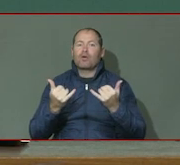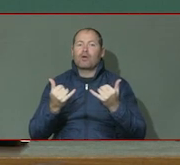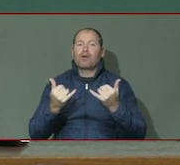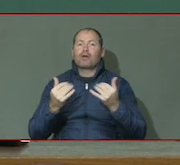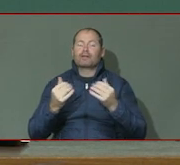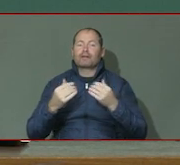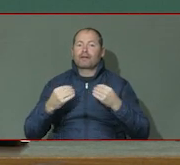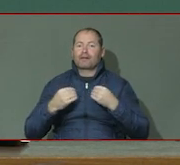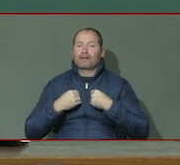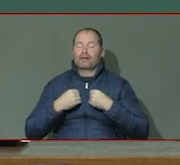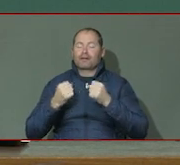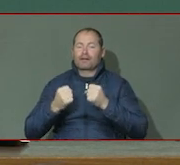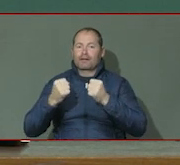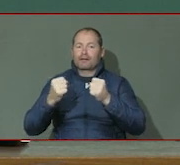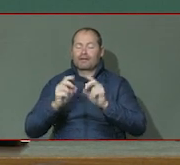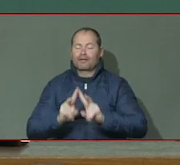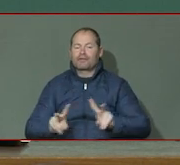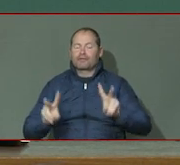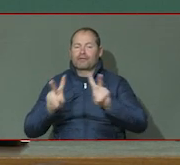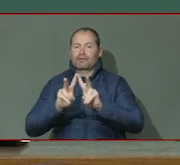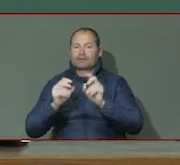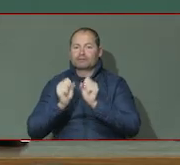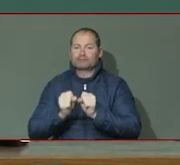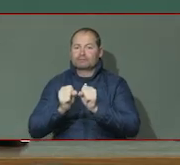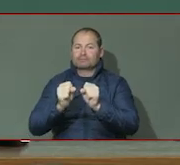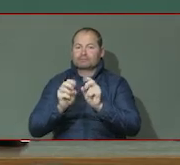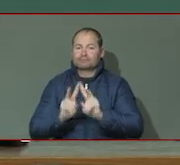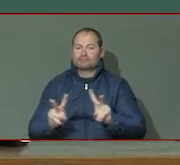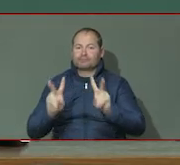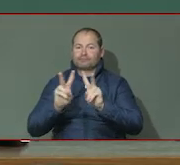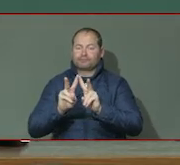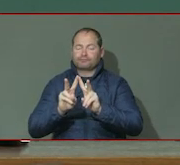we want to calculate that disposal at carrying value,